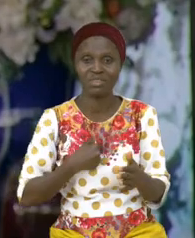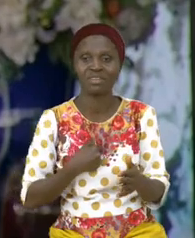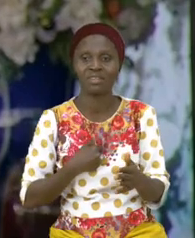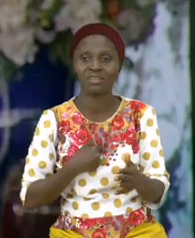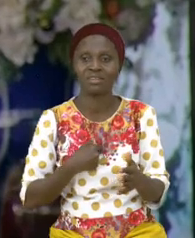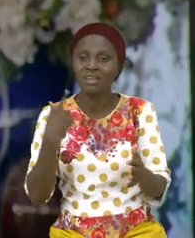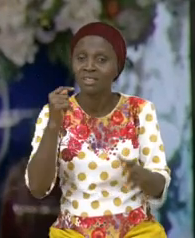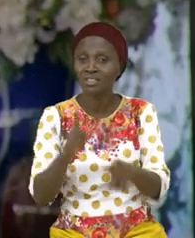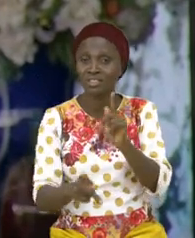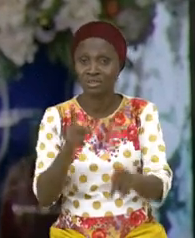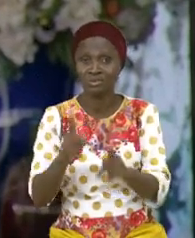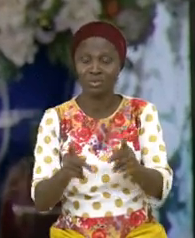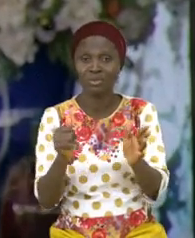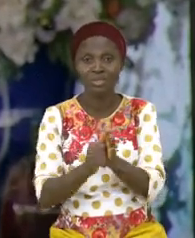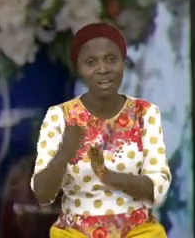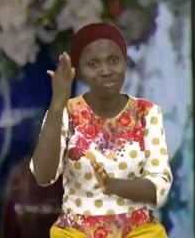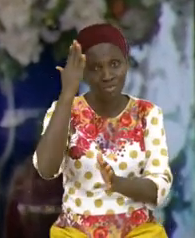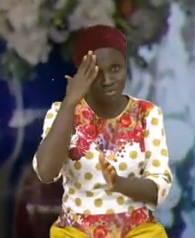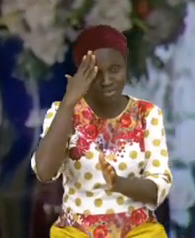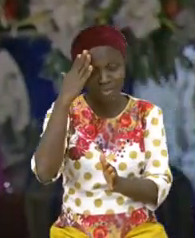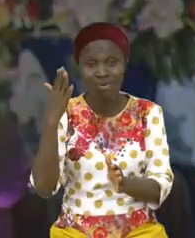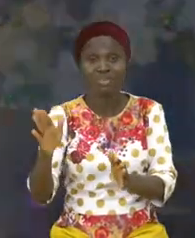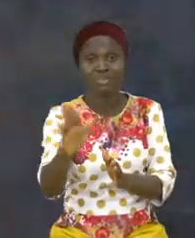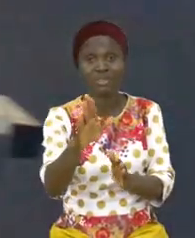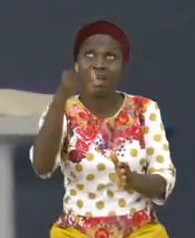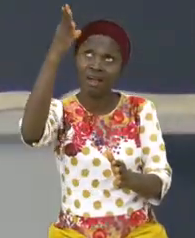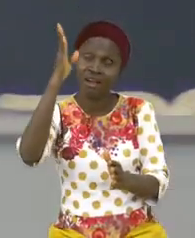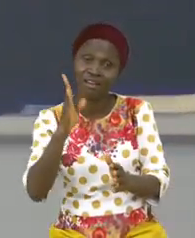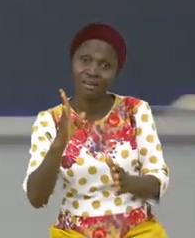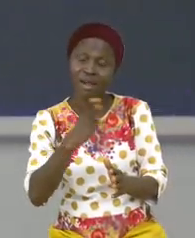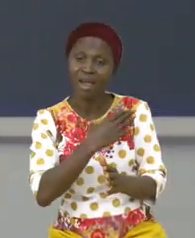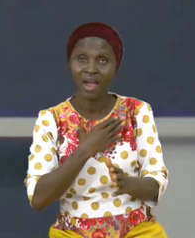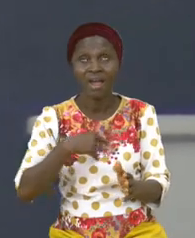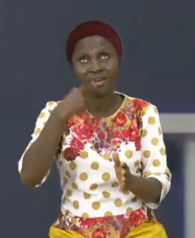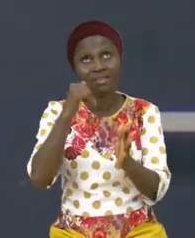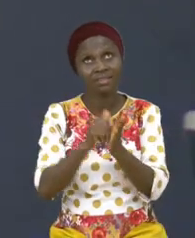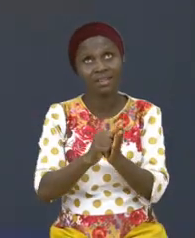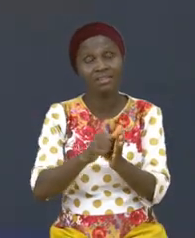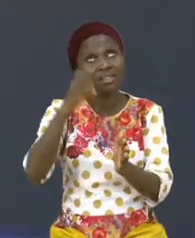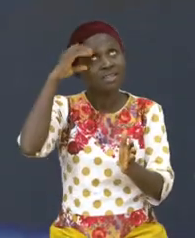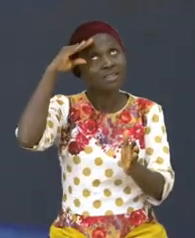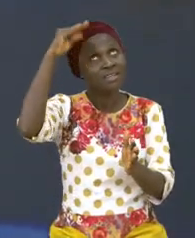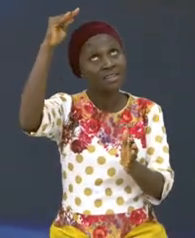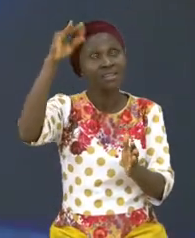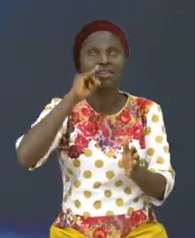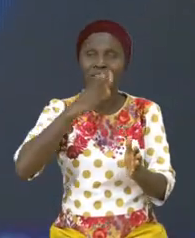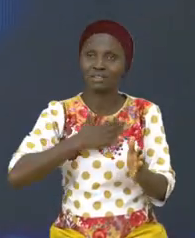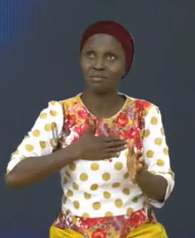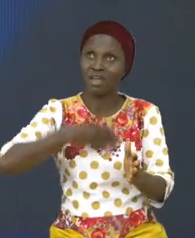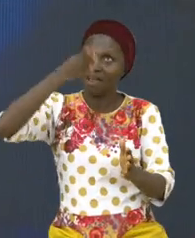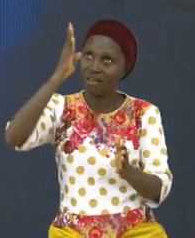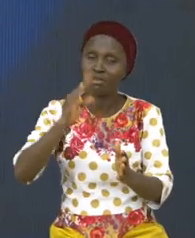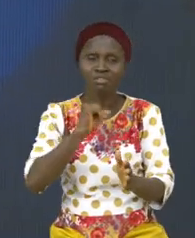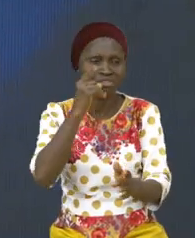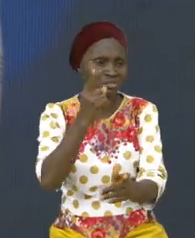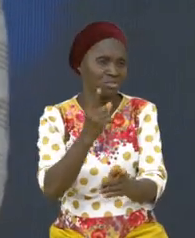The people that do know their God, and they say, he is my God. Not just the God of the world,